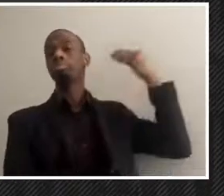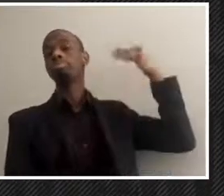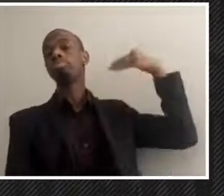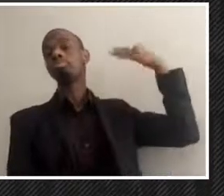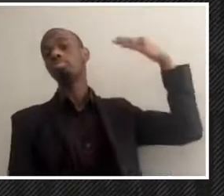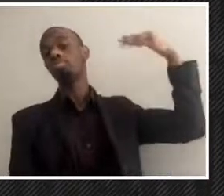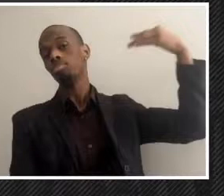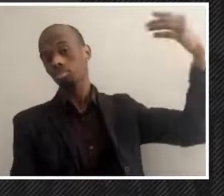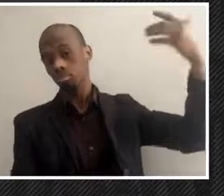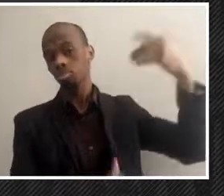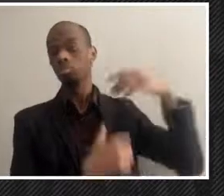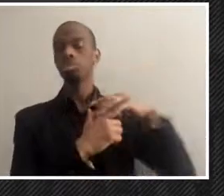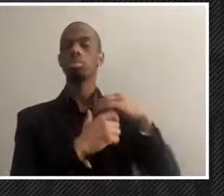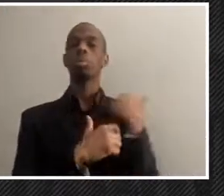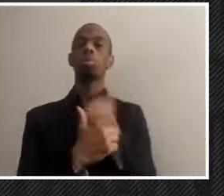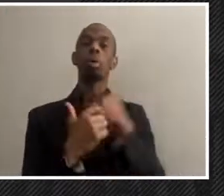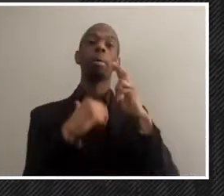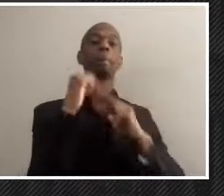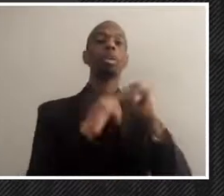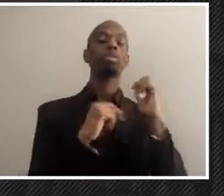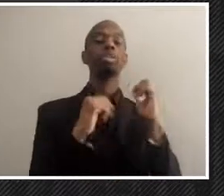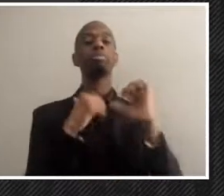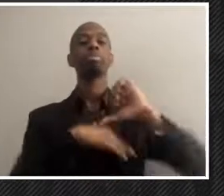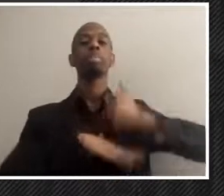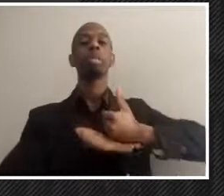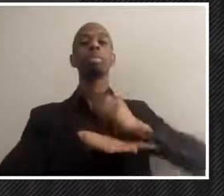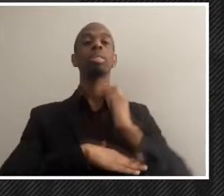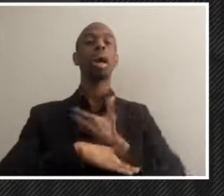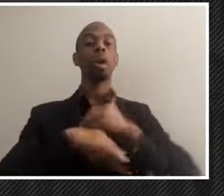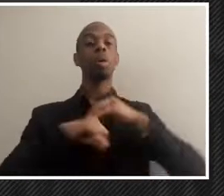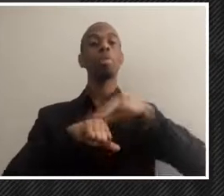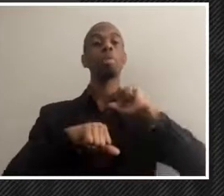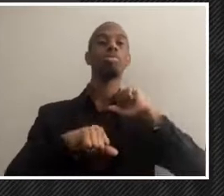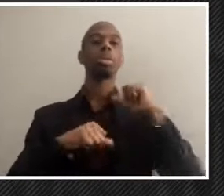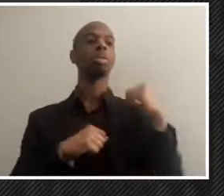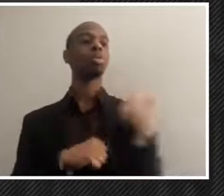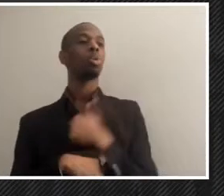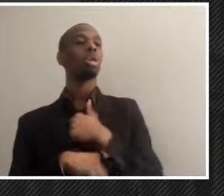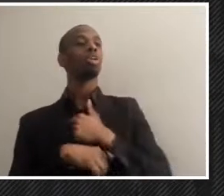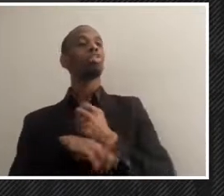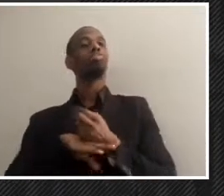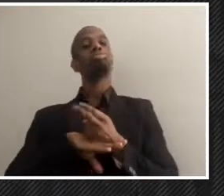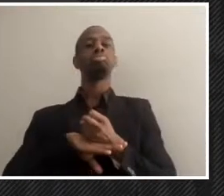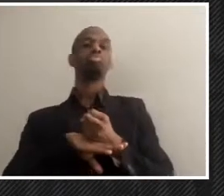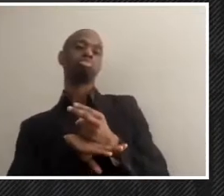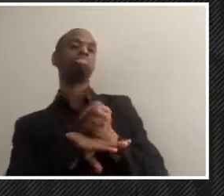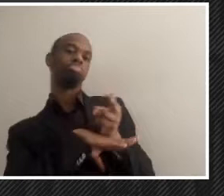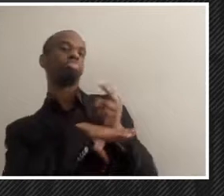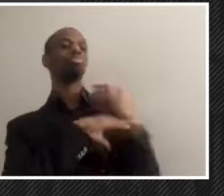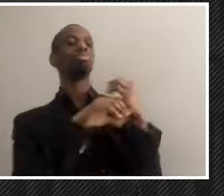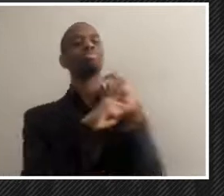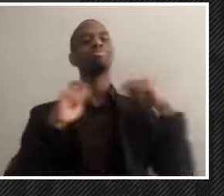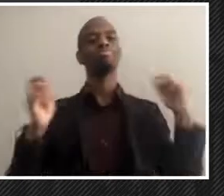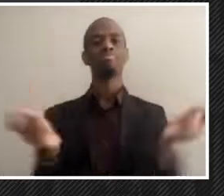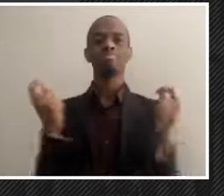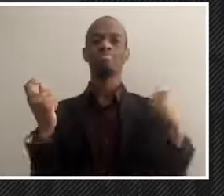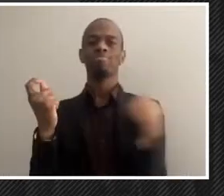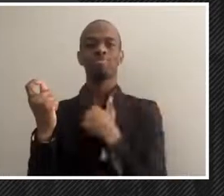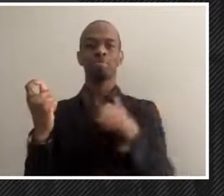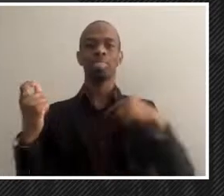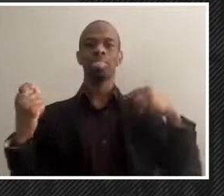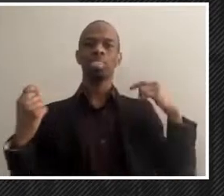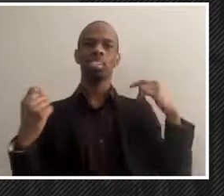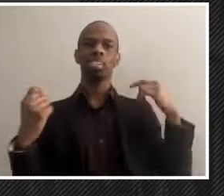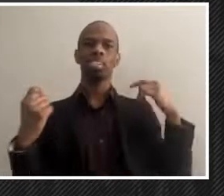movement up. We're having wins. We're rolling back some of these really